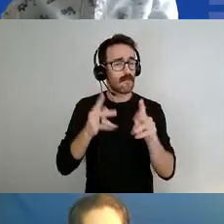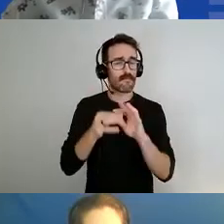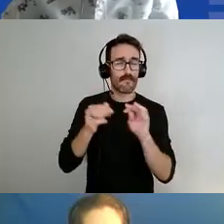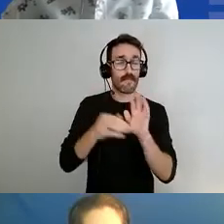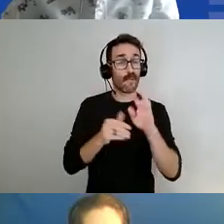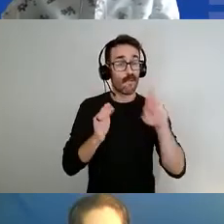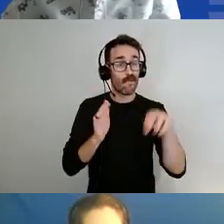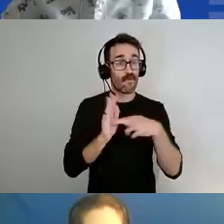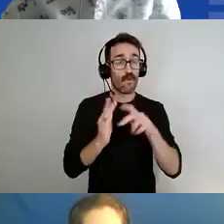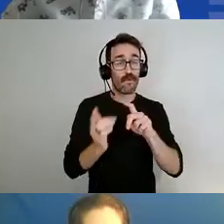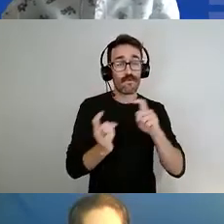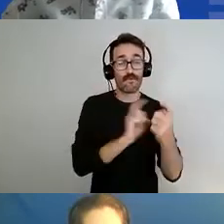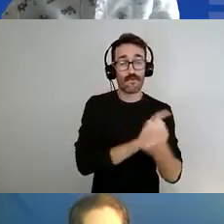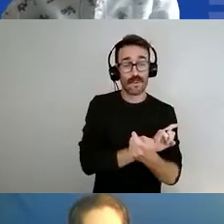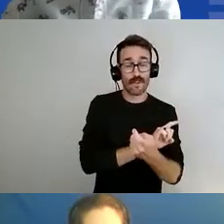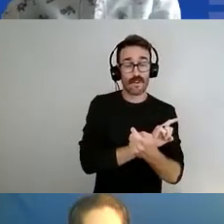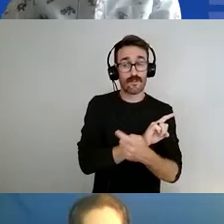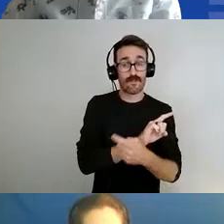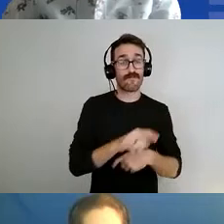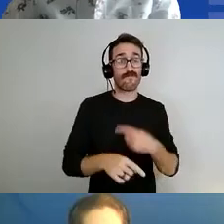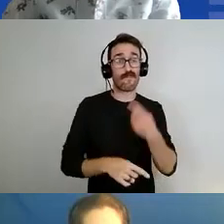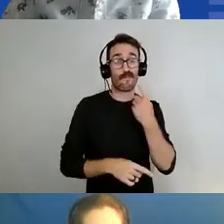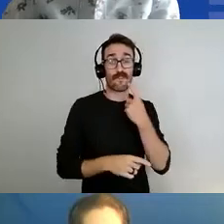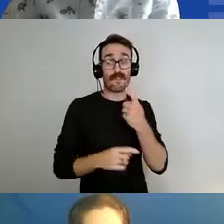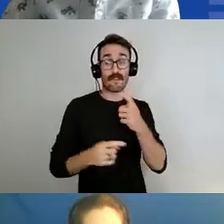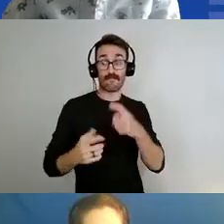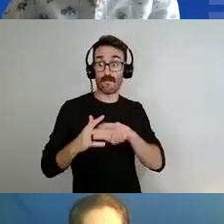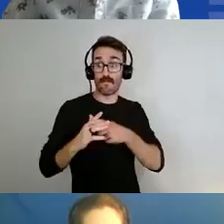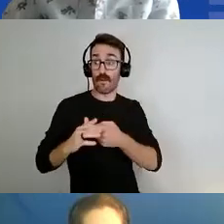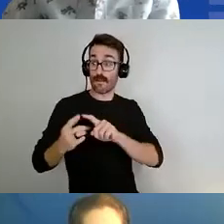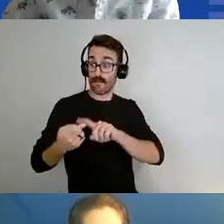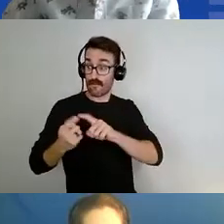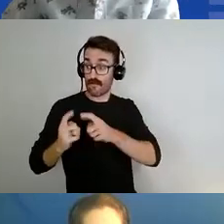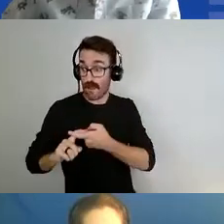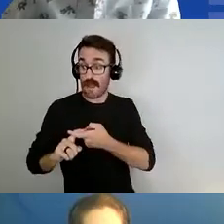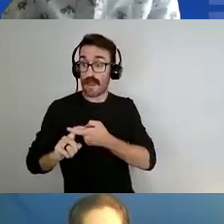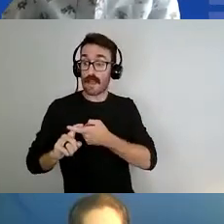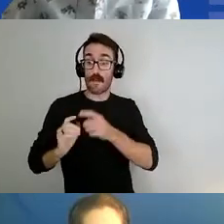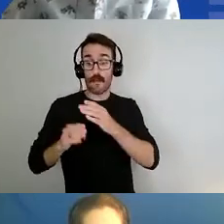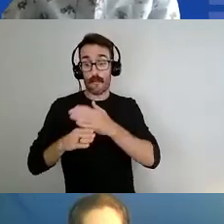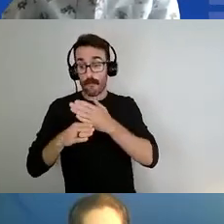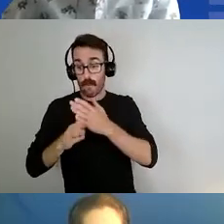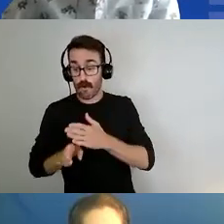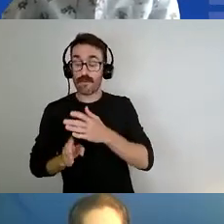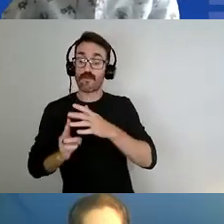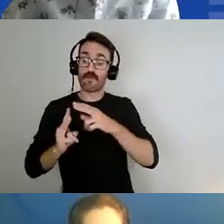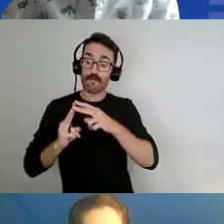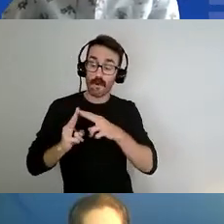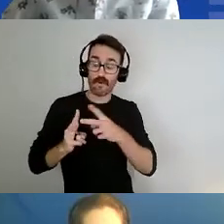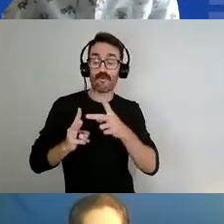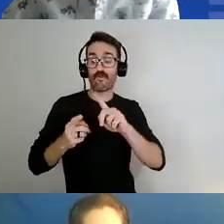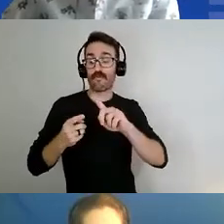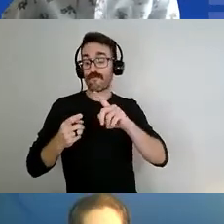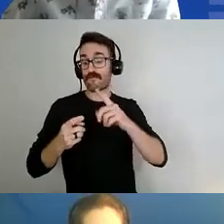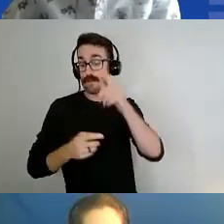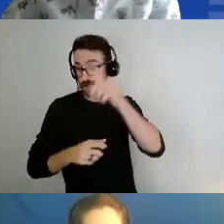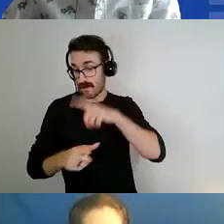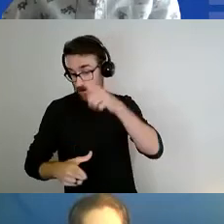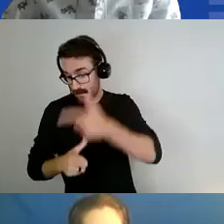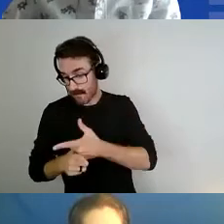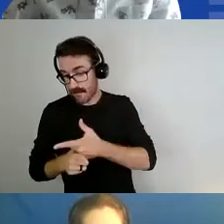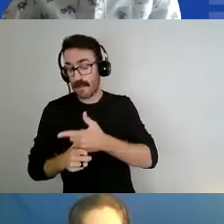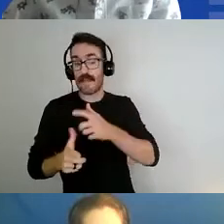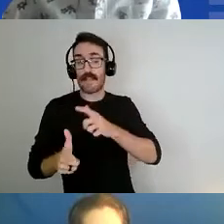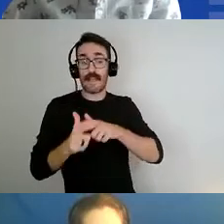shifting, as Celeste mentioned, from friend, partner, sibling, or acquaintance to carer, and